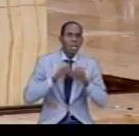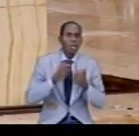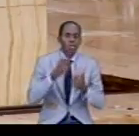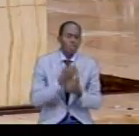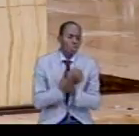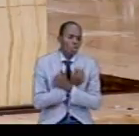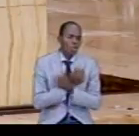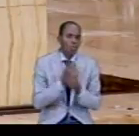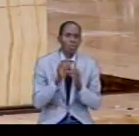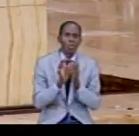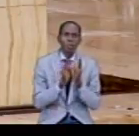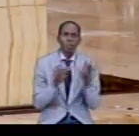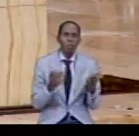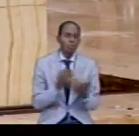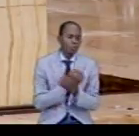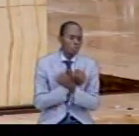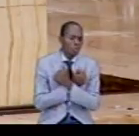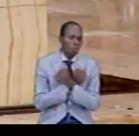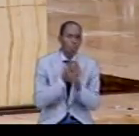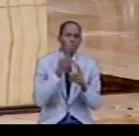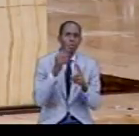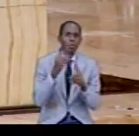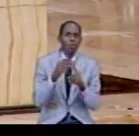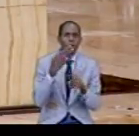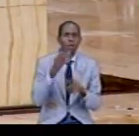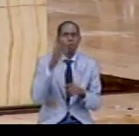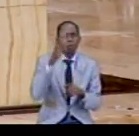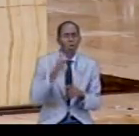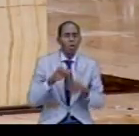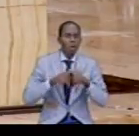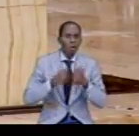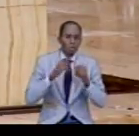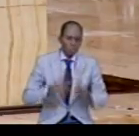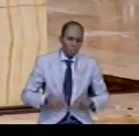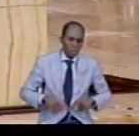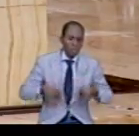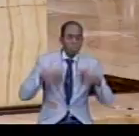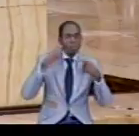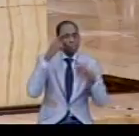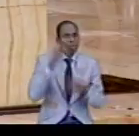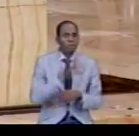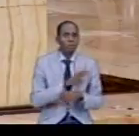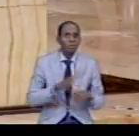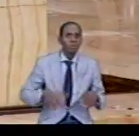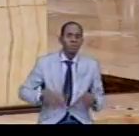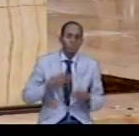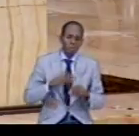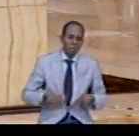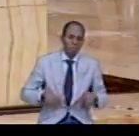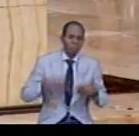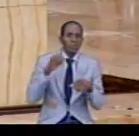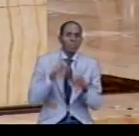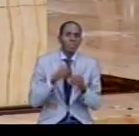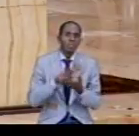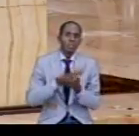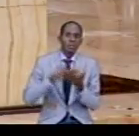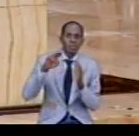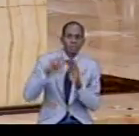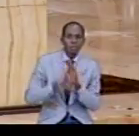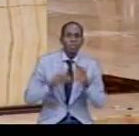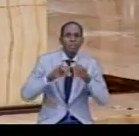Bible how you launched the watch of God are you lived for Christ and lives in righteousness